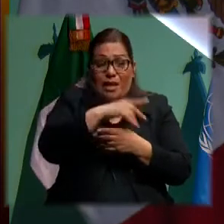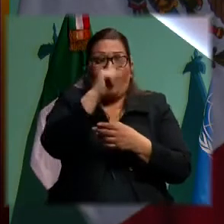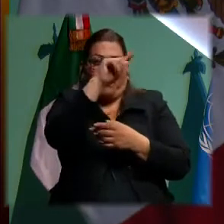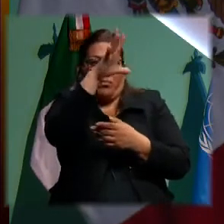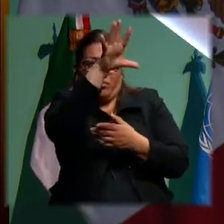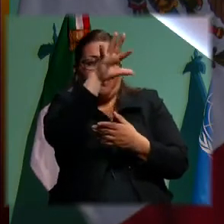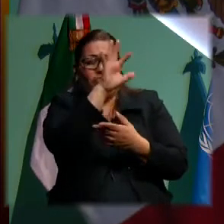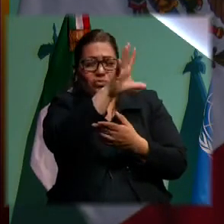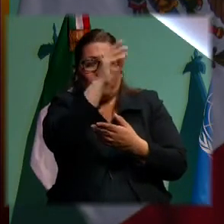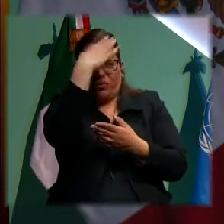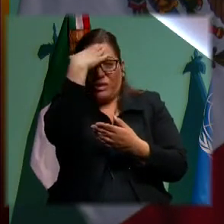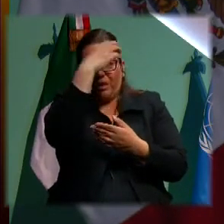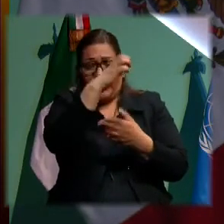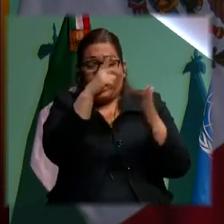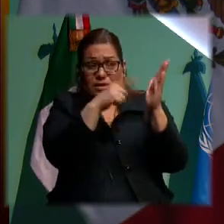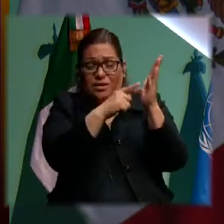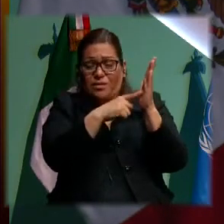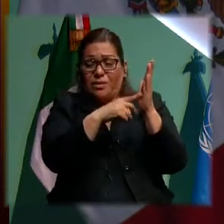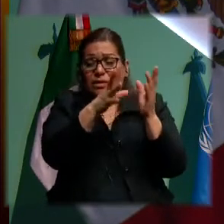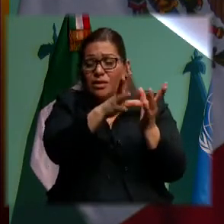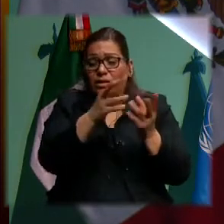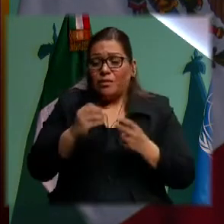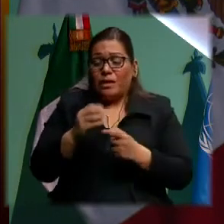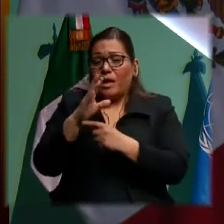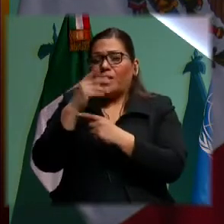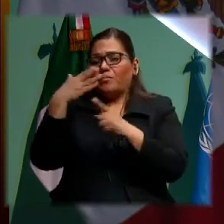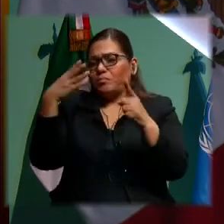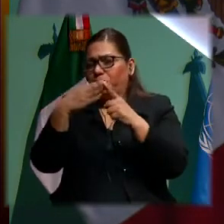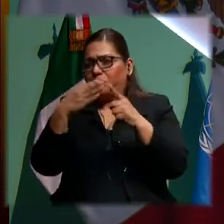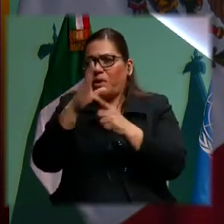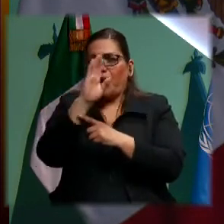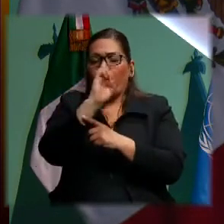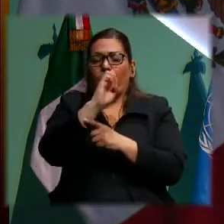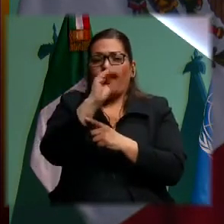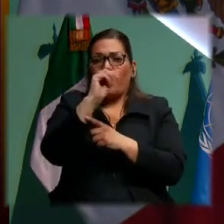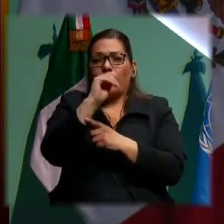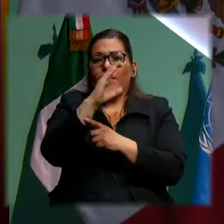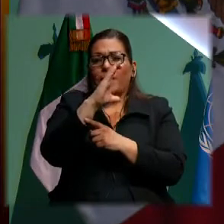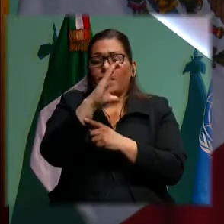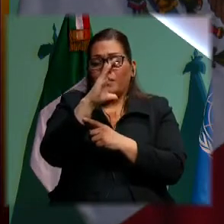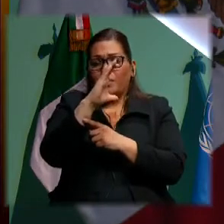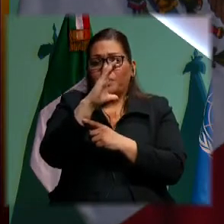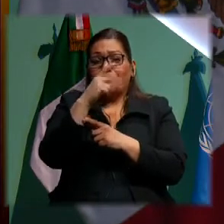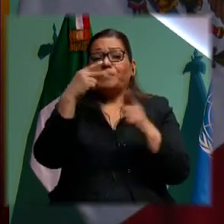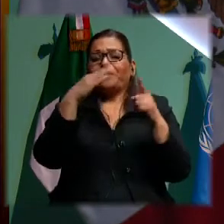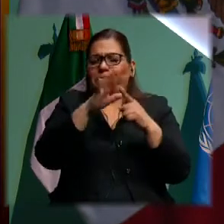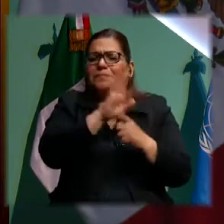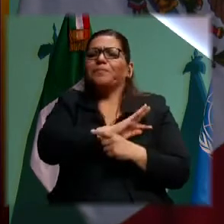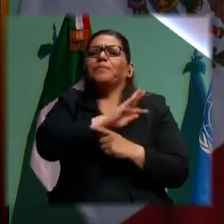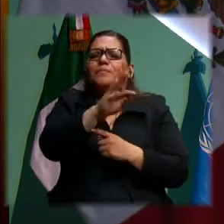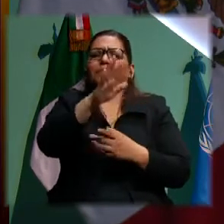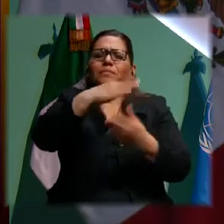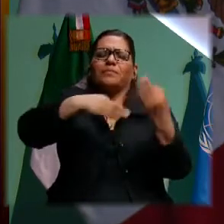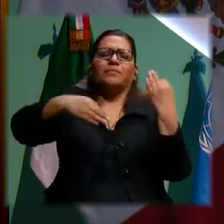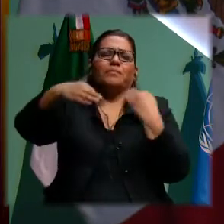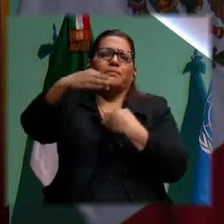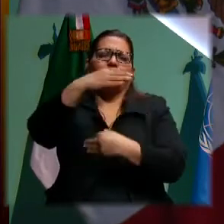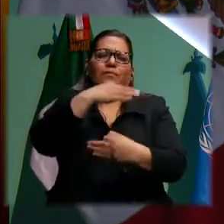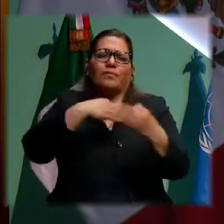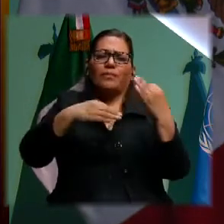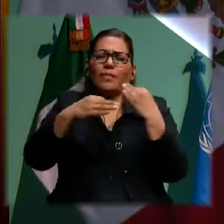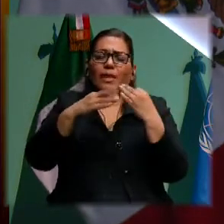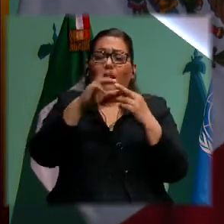9C. You see, because they can put up those small networks, but they need to be